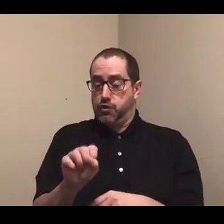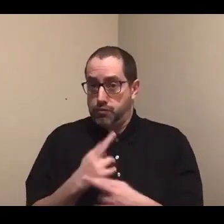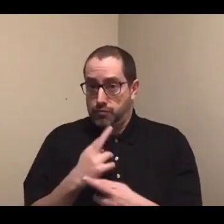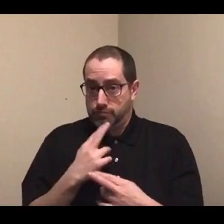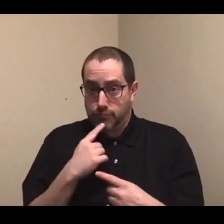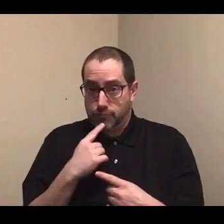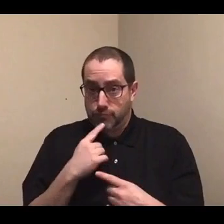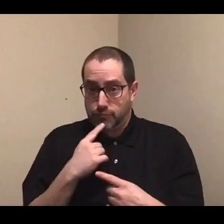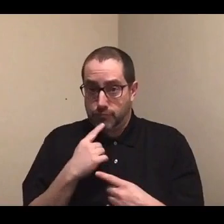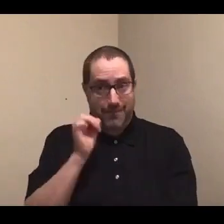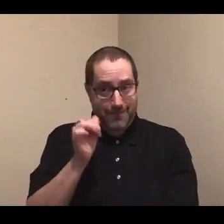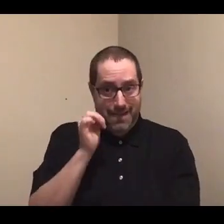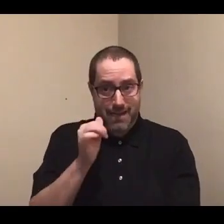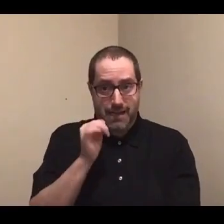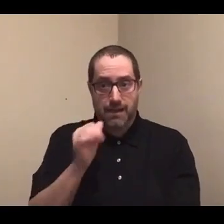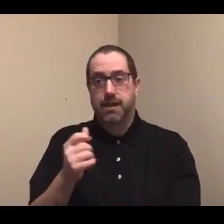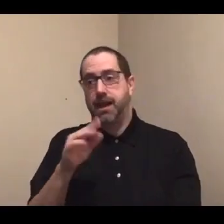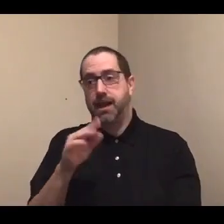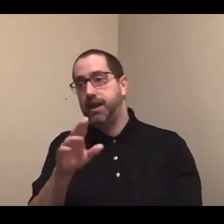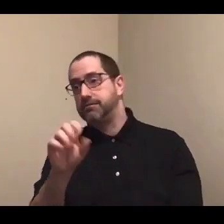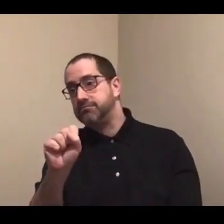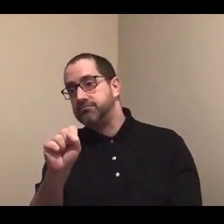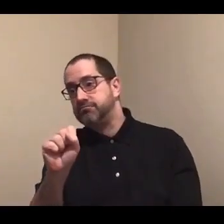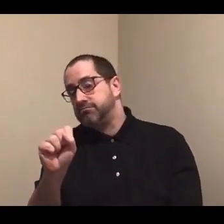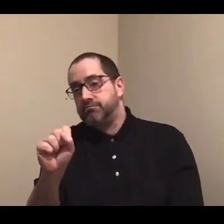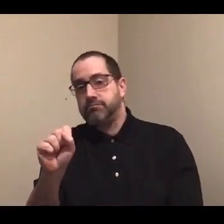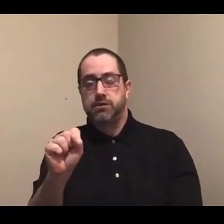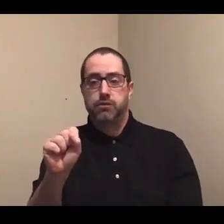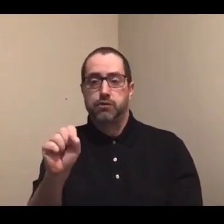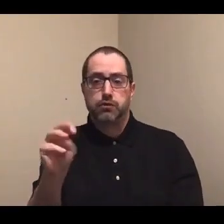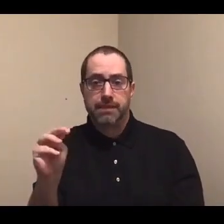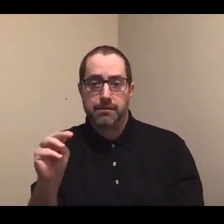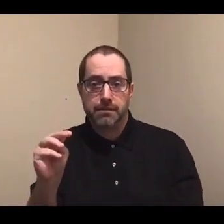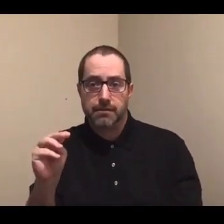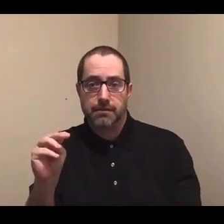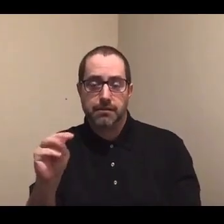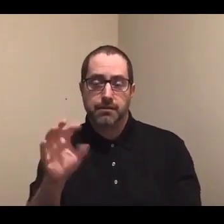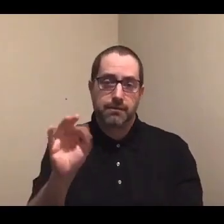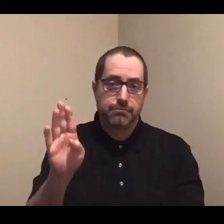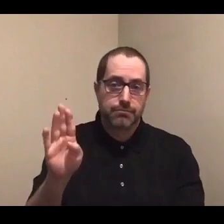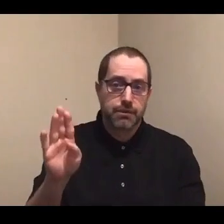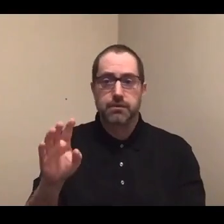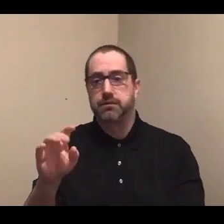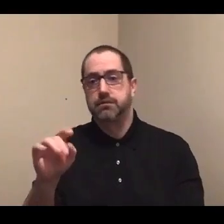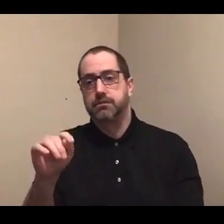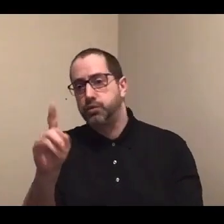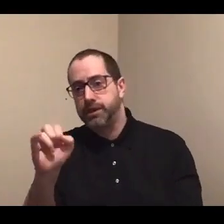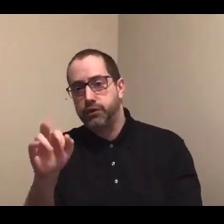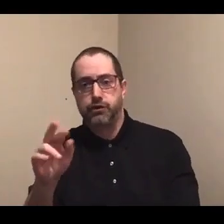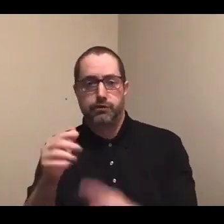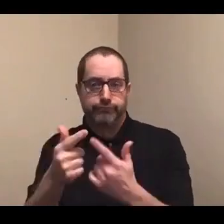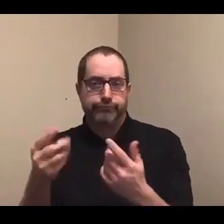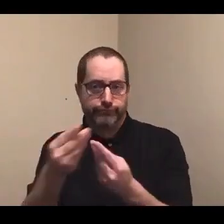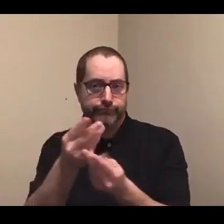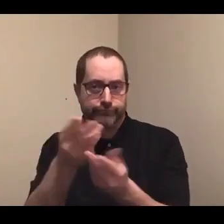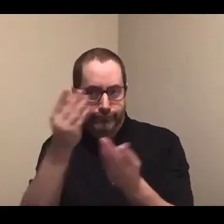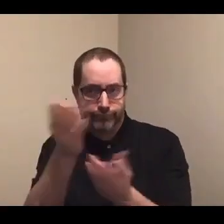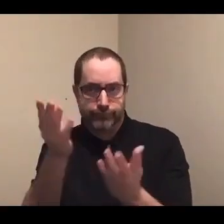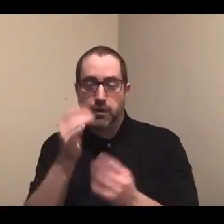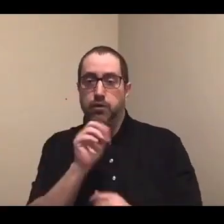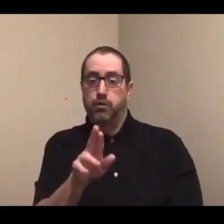through various social media channels. At any time, you can go to